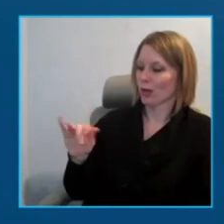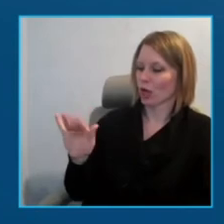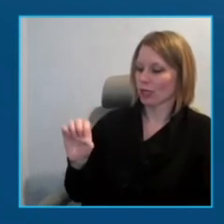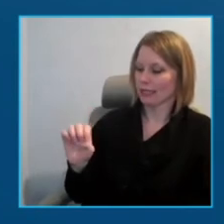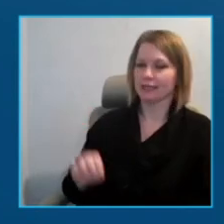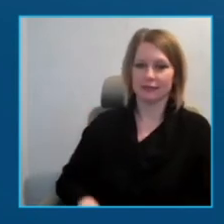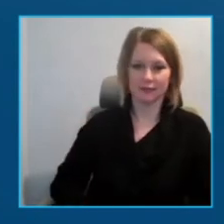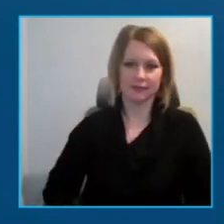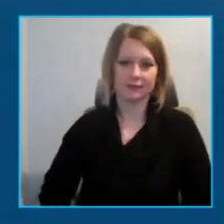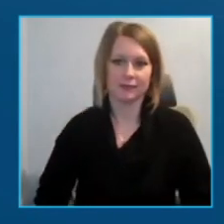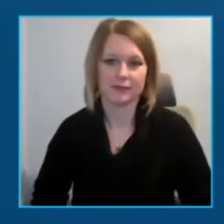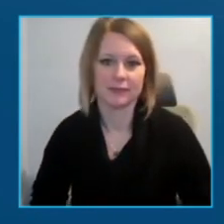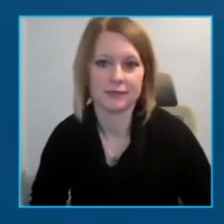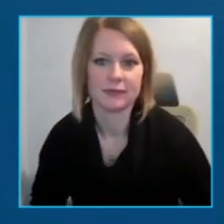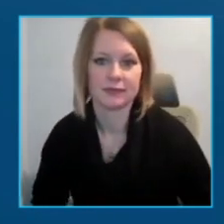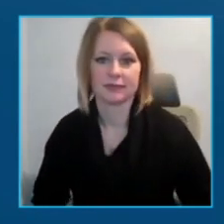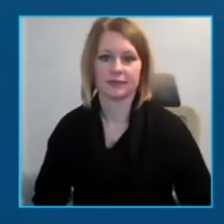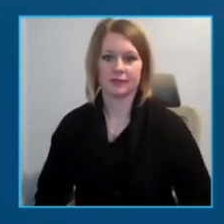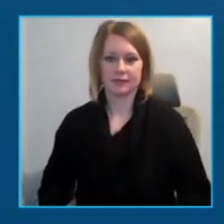Ms. Weicker?